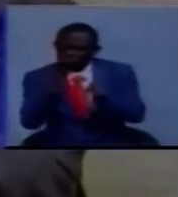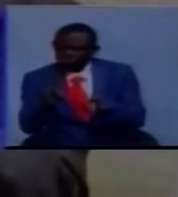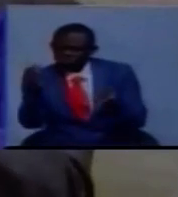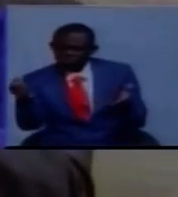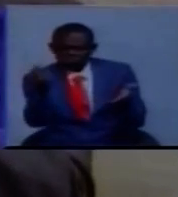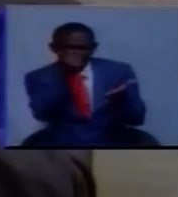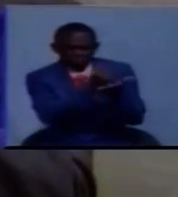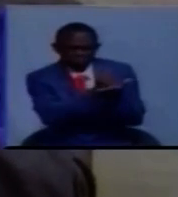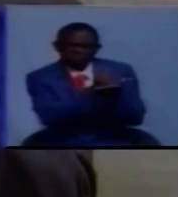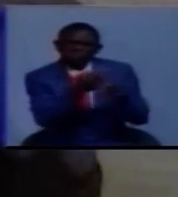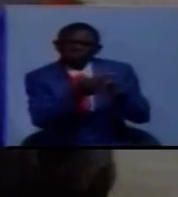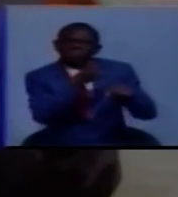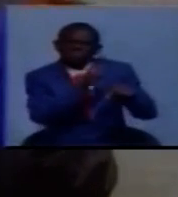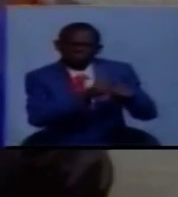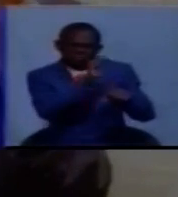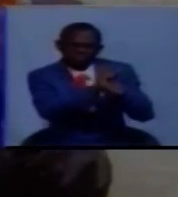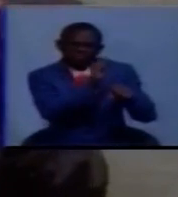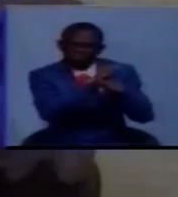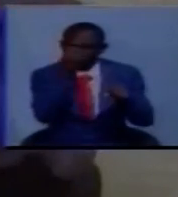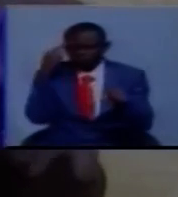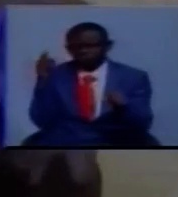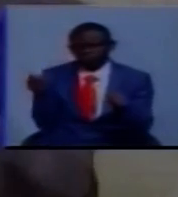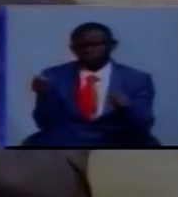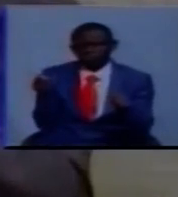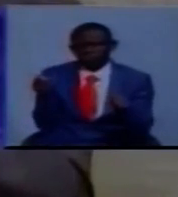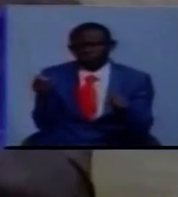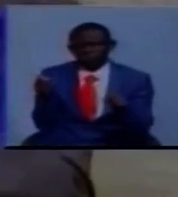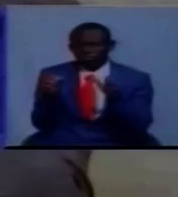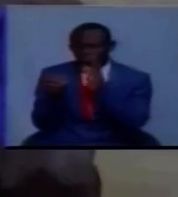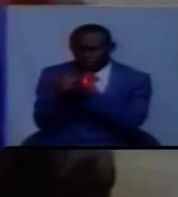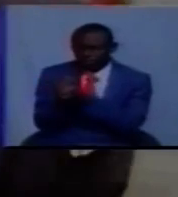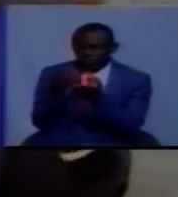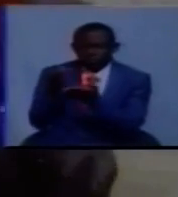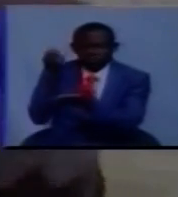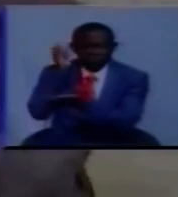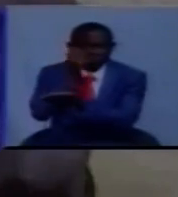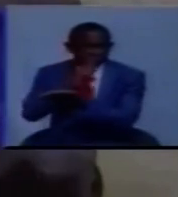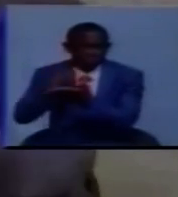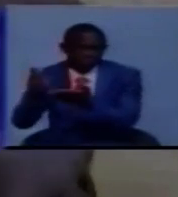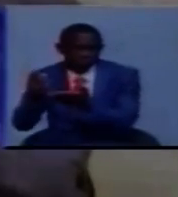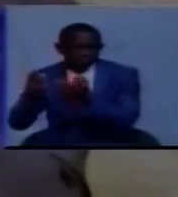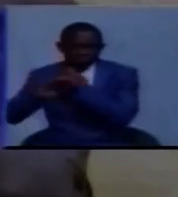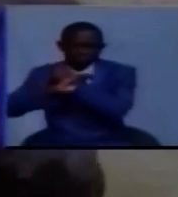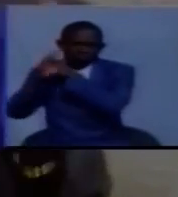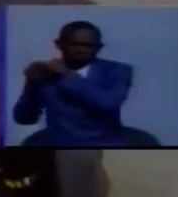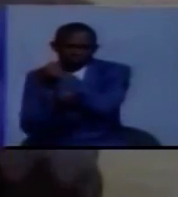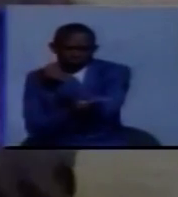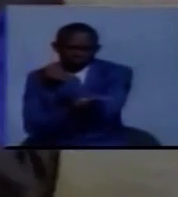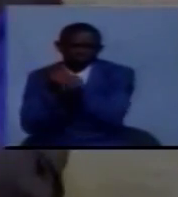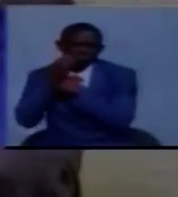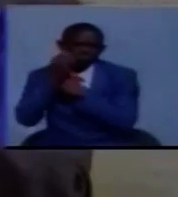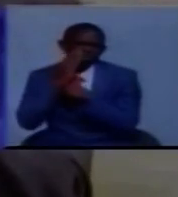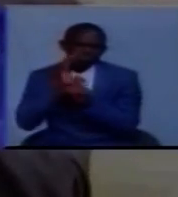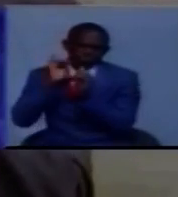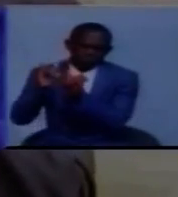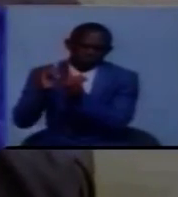to come and sit in for you. So if you have a secretary who has gone on maternity leave, that is genuine temporary work. Somebody is coming to